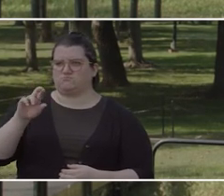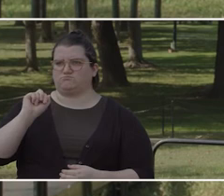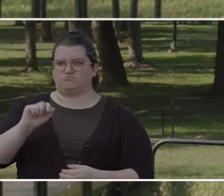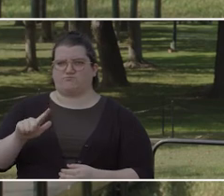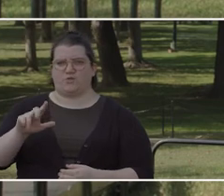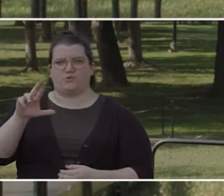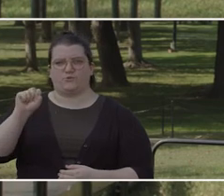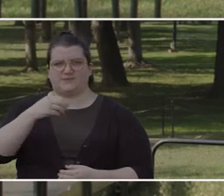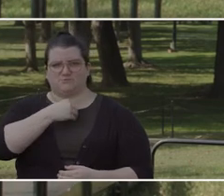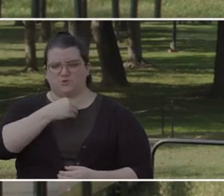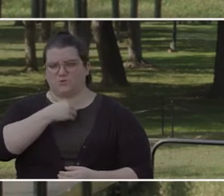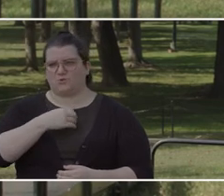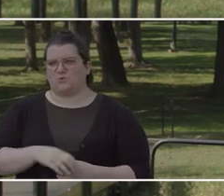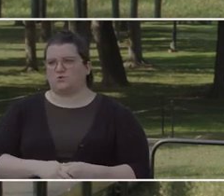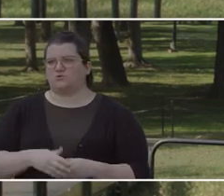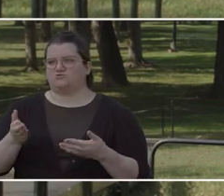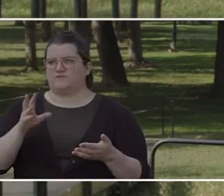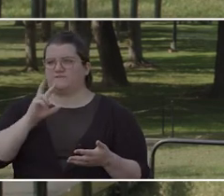Corps, served Vietnam